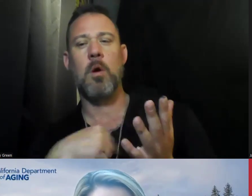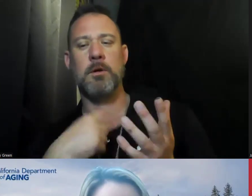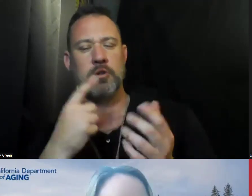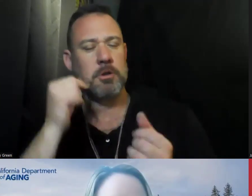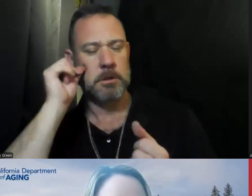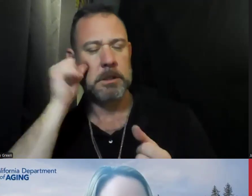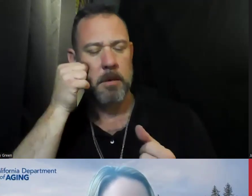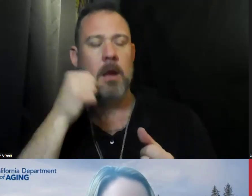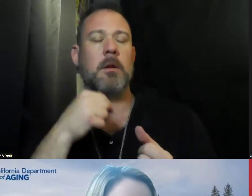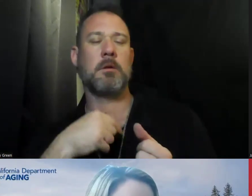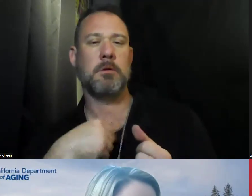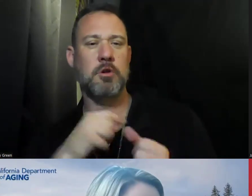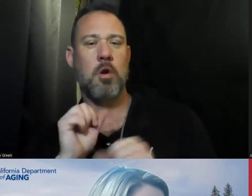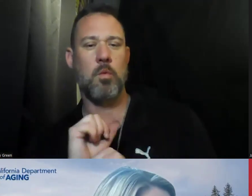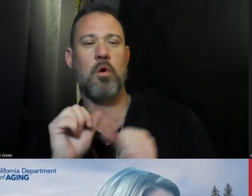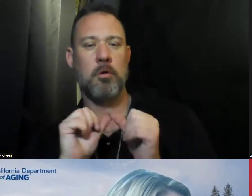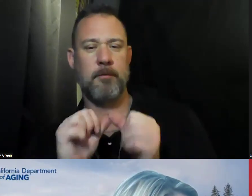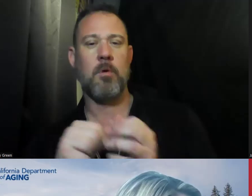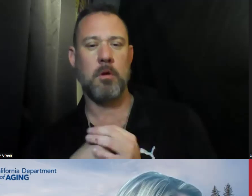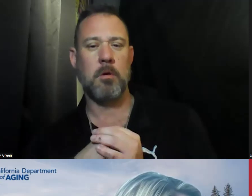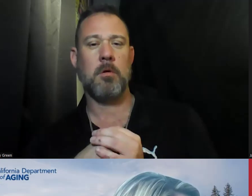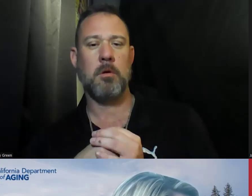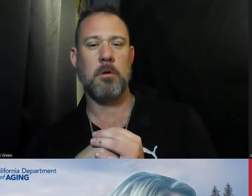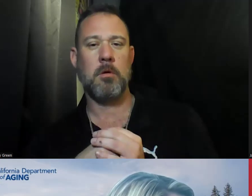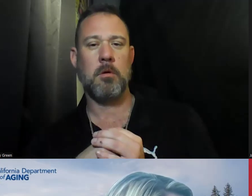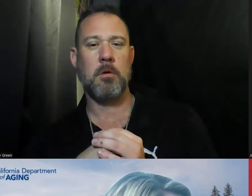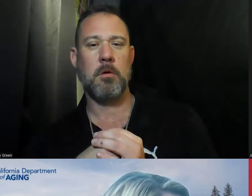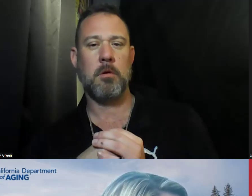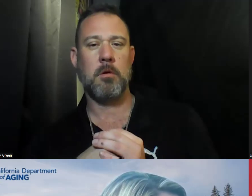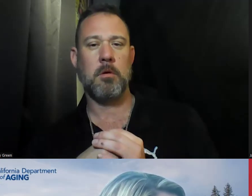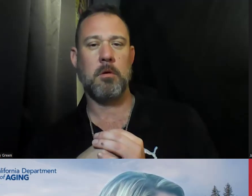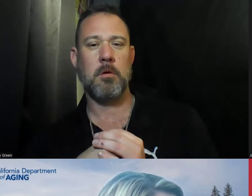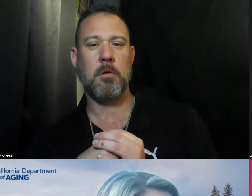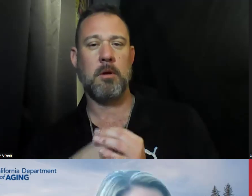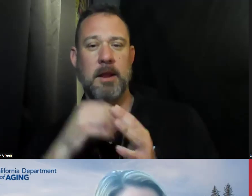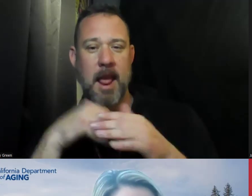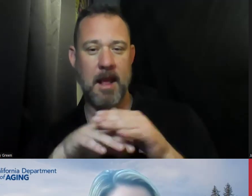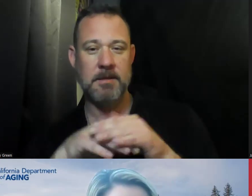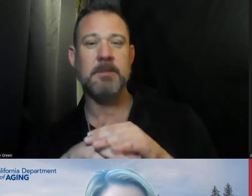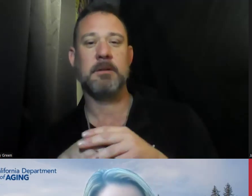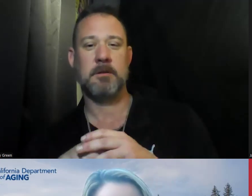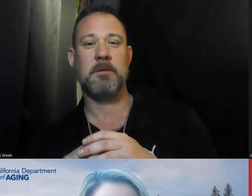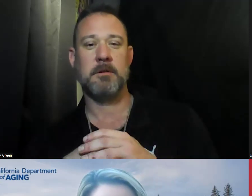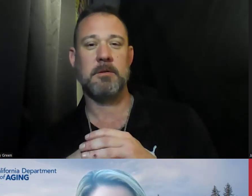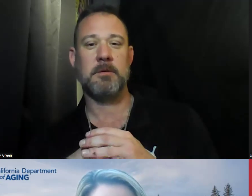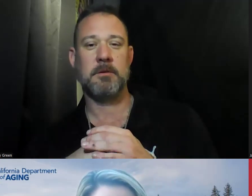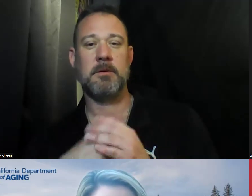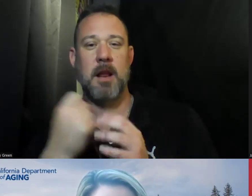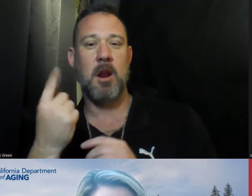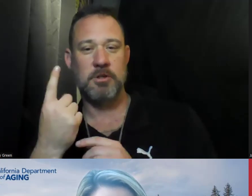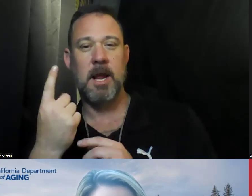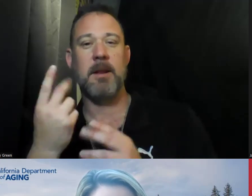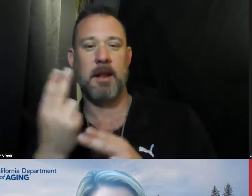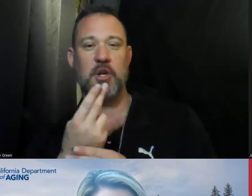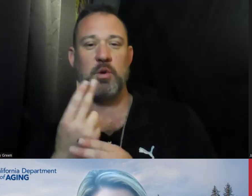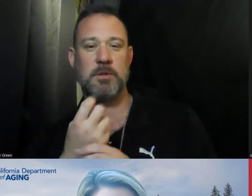mind as our work moves forward. Would that be the part where I said access is whether a person can reach it, understand it, and use